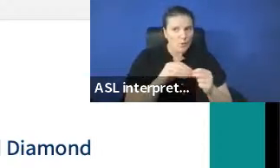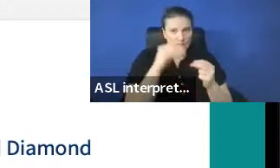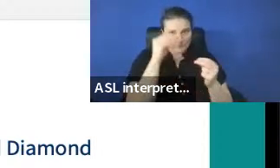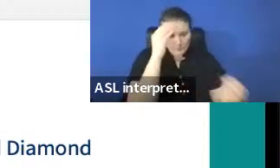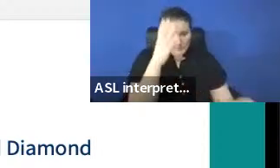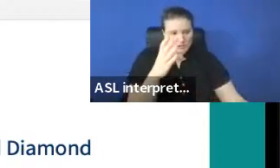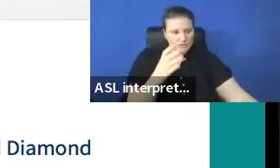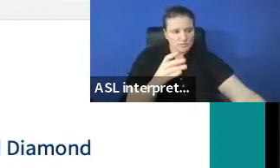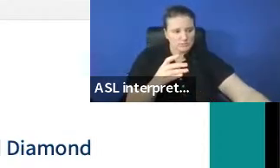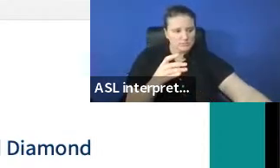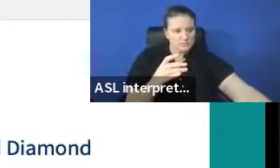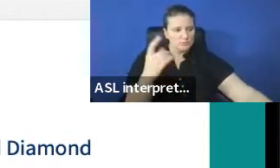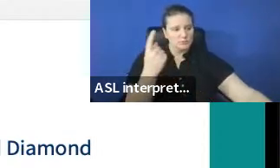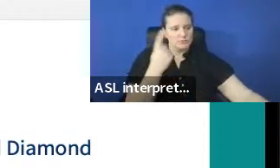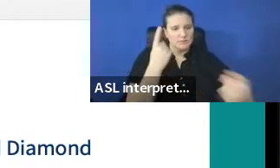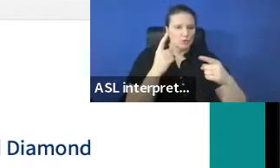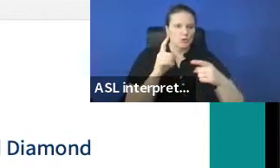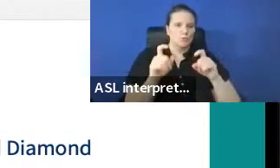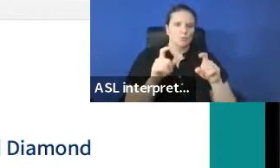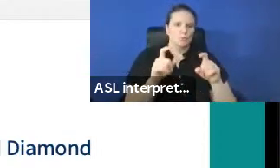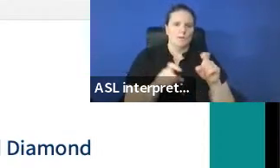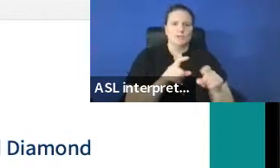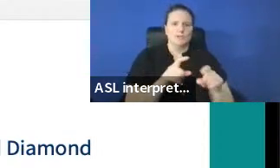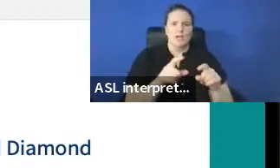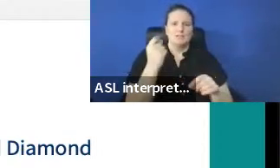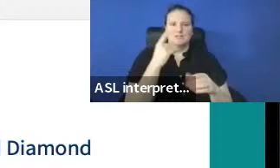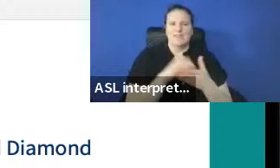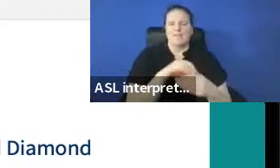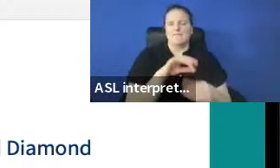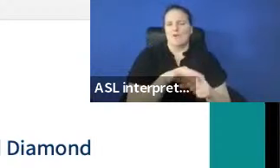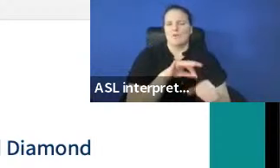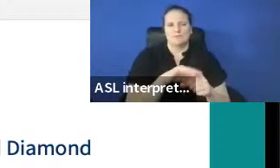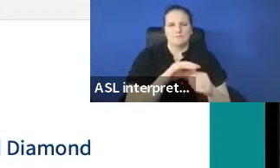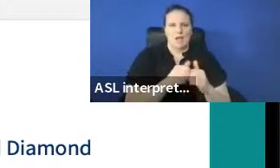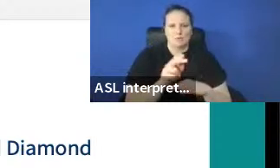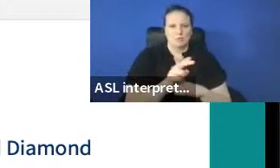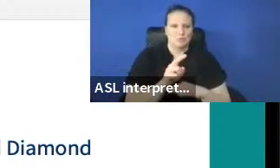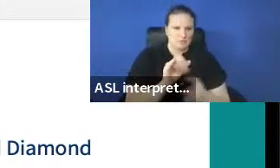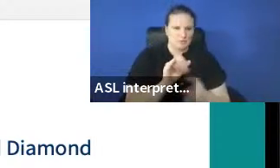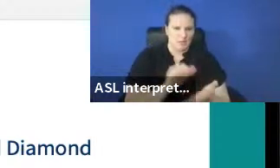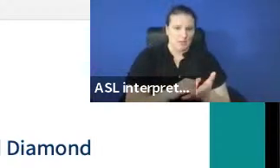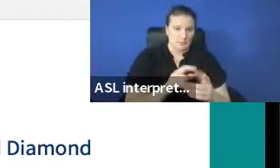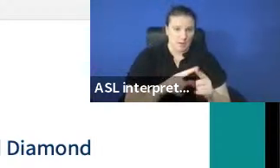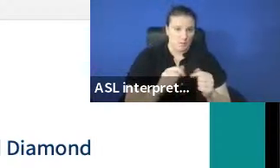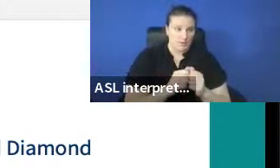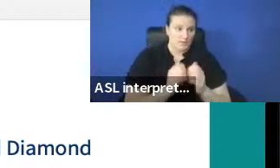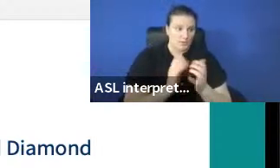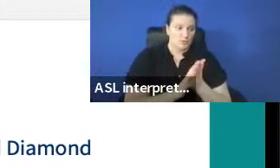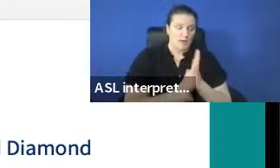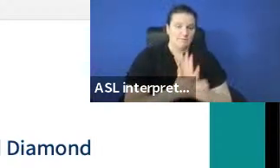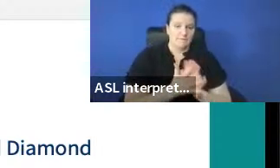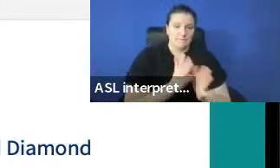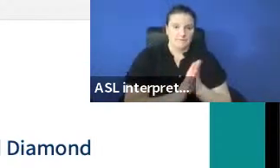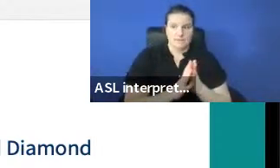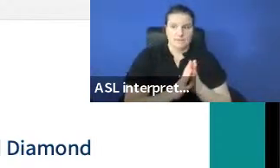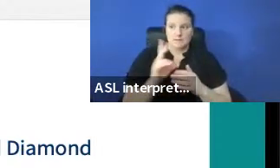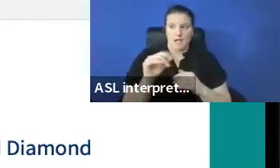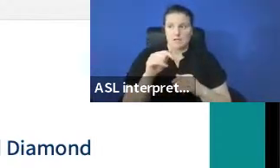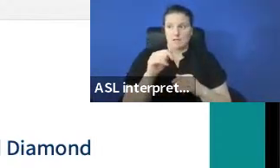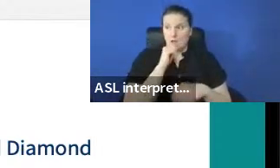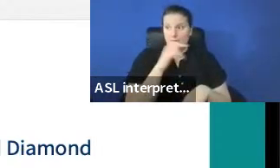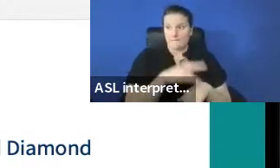these questions. And I understand Tom's point about the polling and how it's used. So with the traffic data